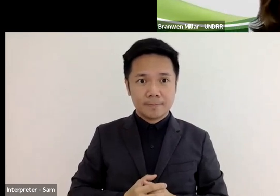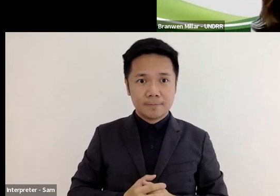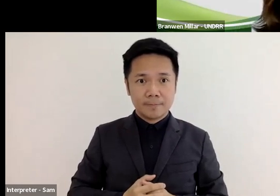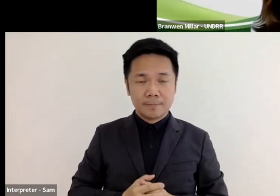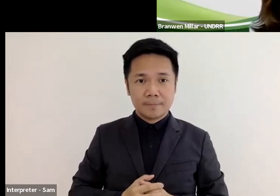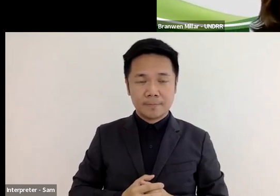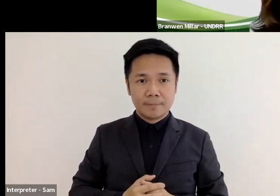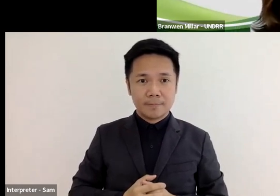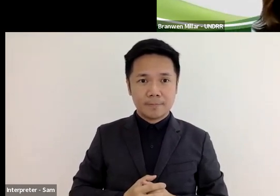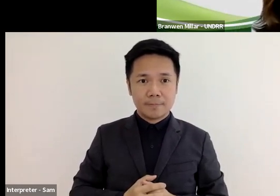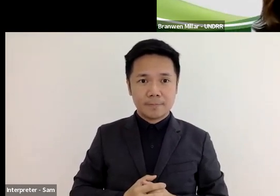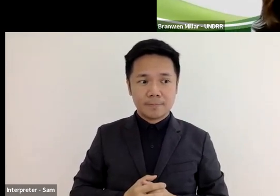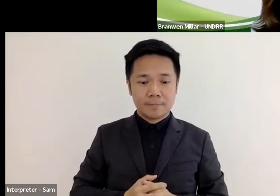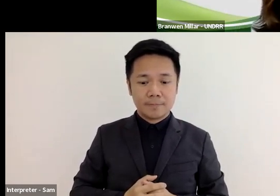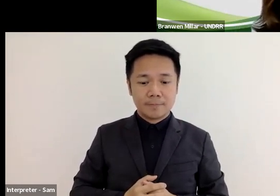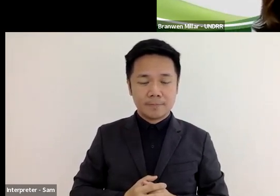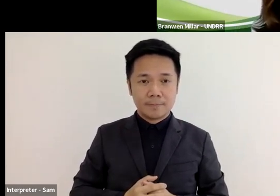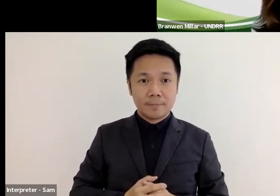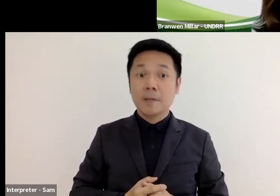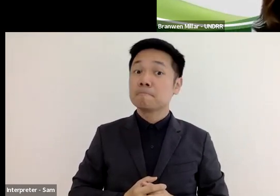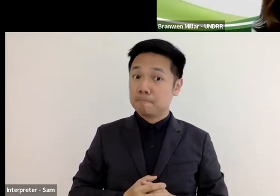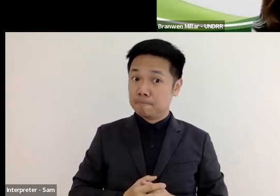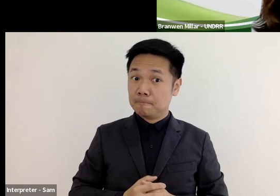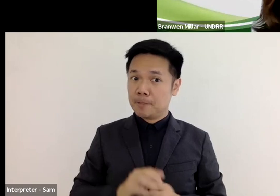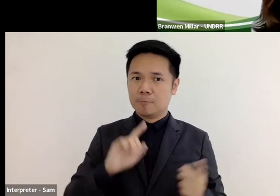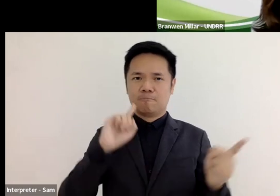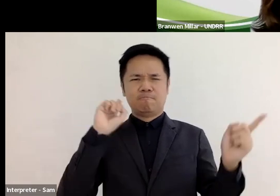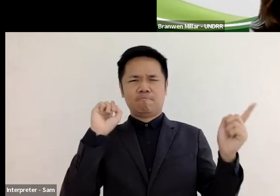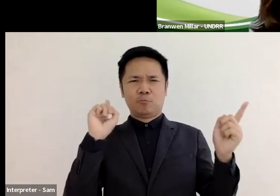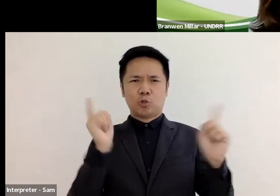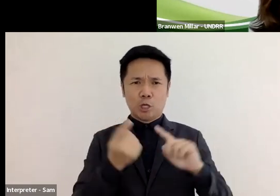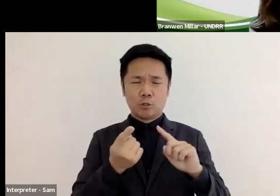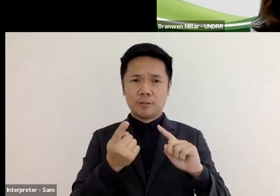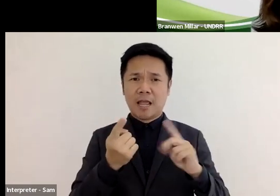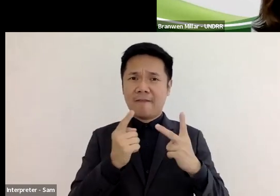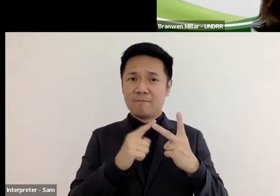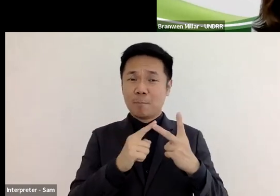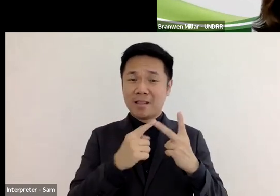for transformation and sustained um,